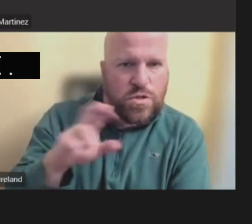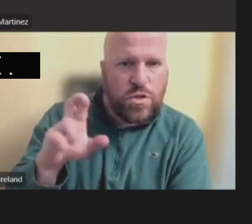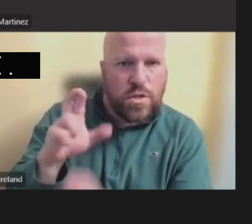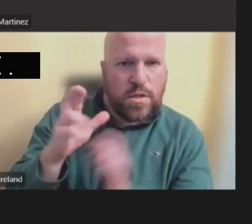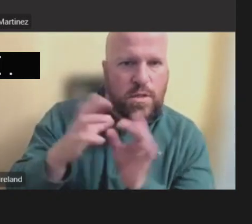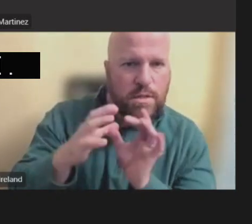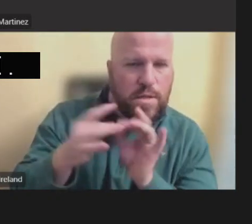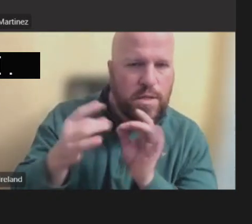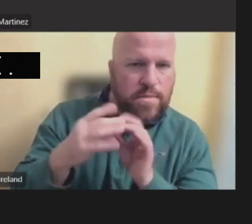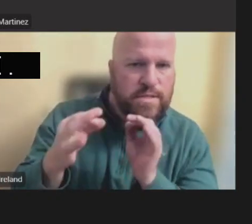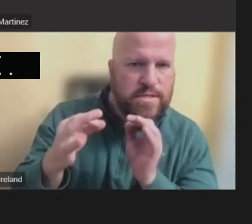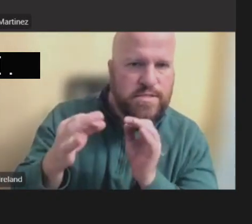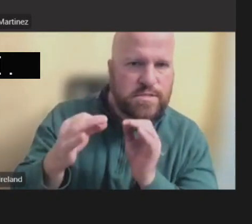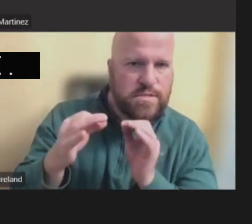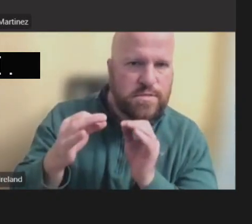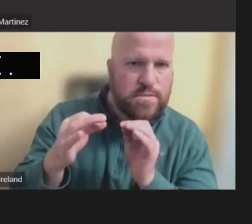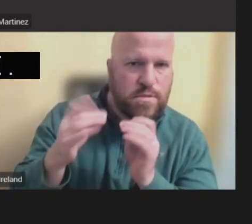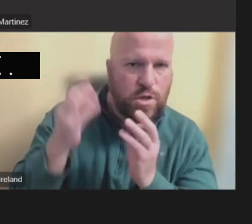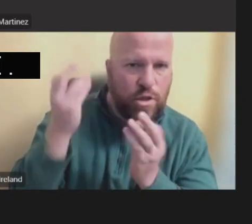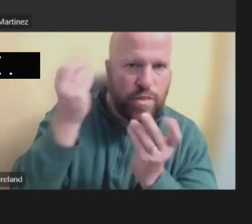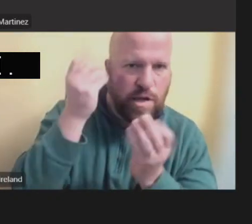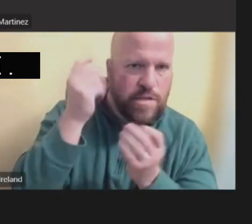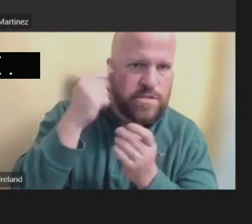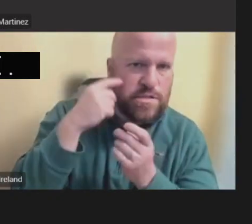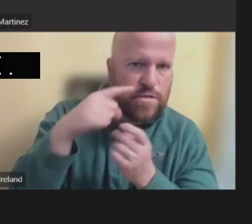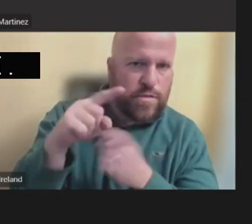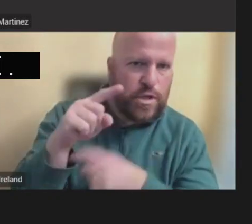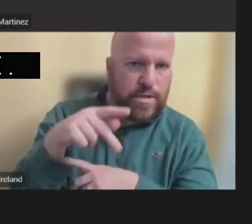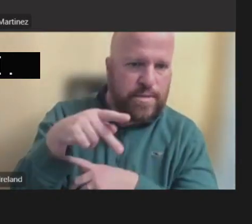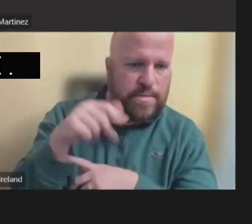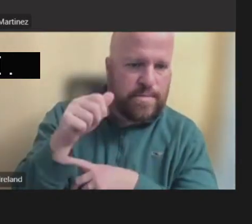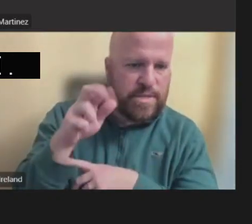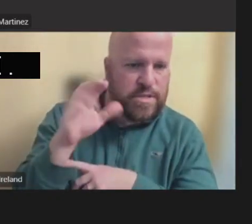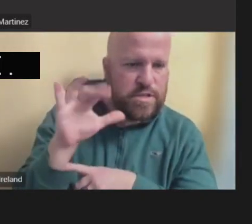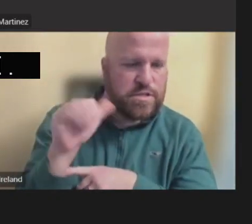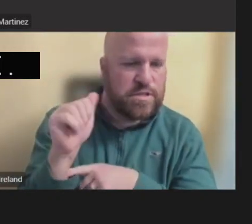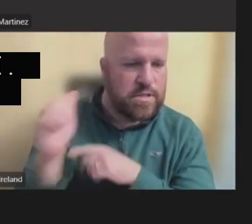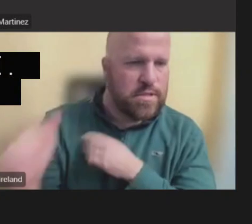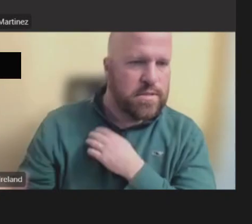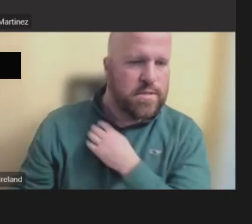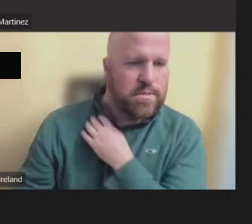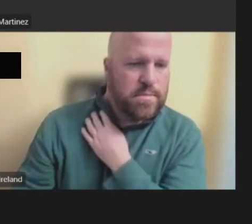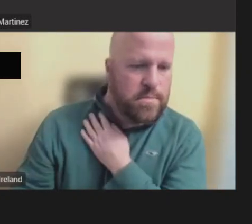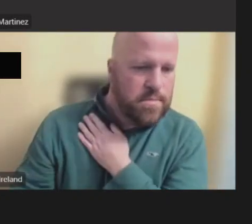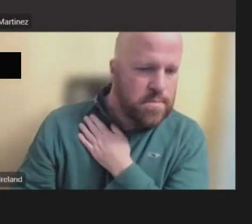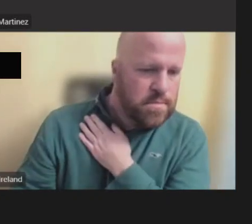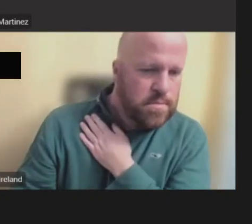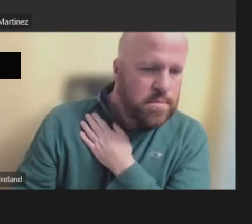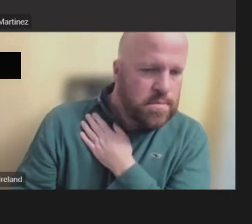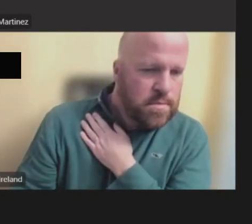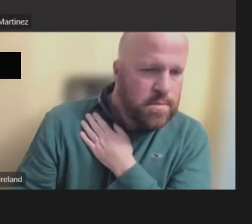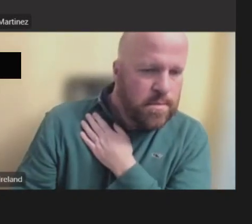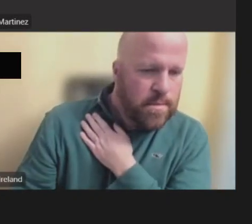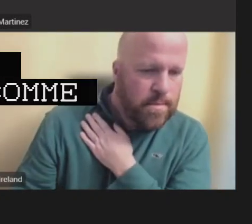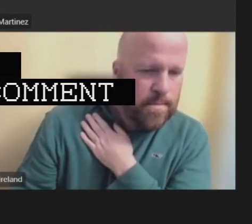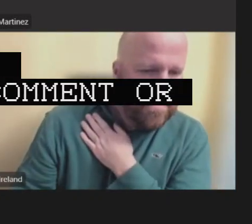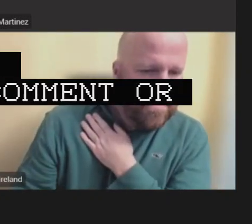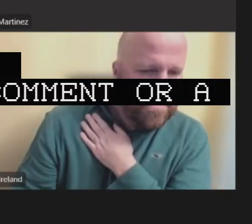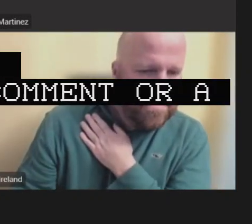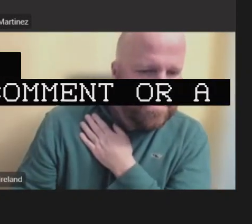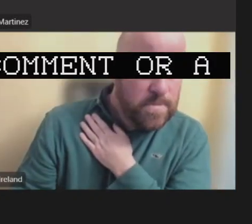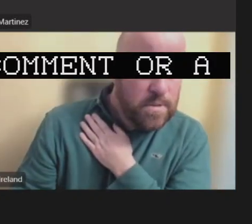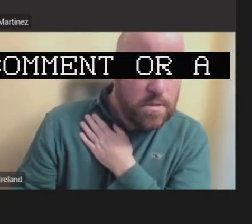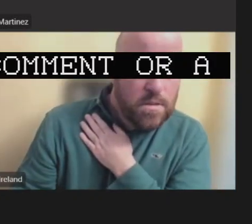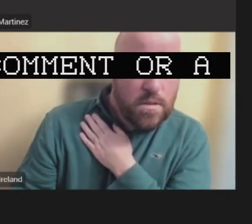This is Wes now. Does anybody have a comment or question at all for Patricia?